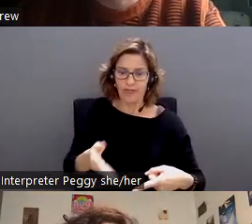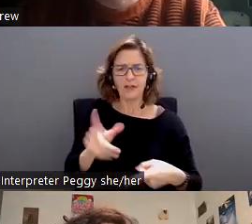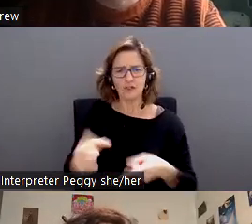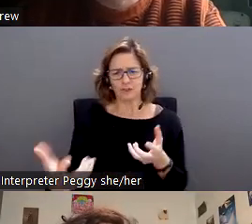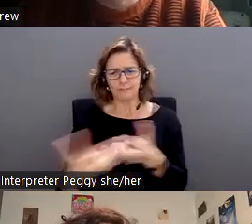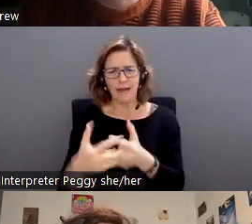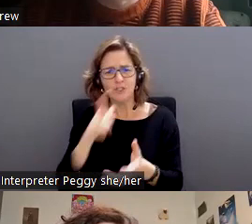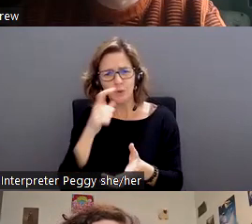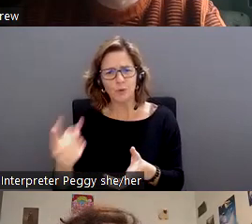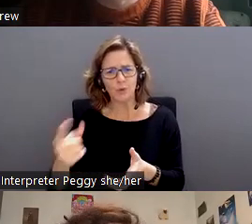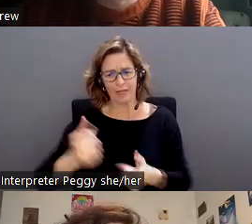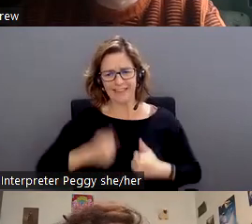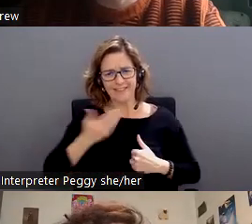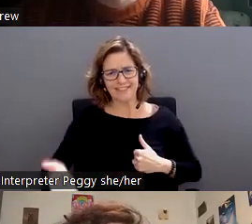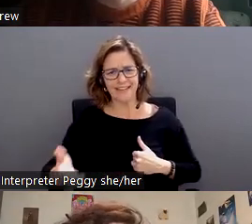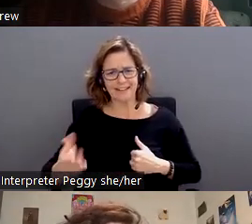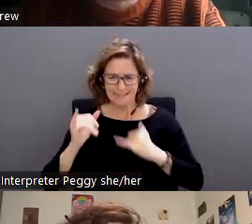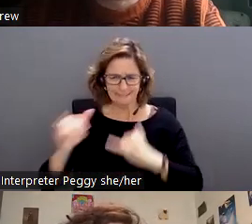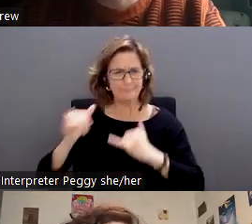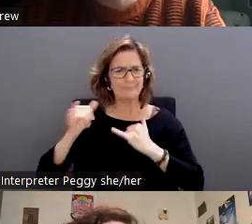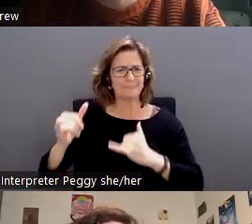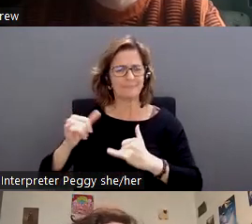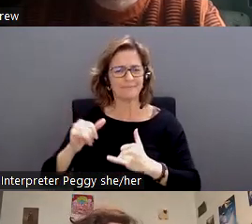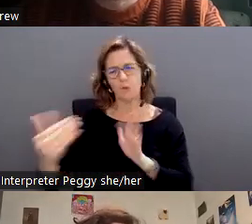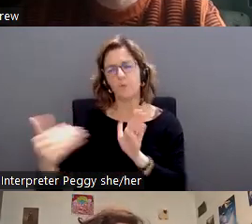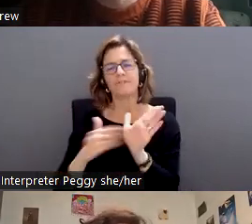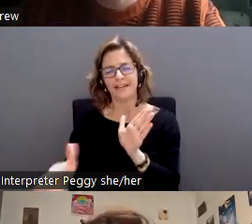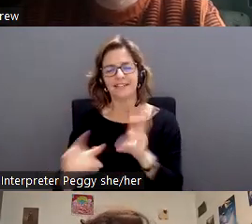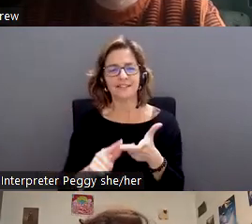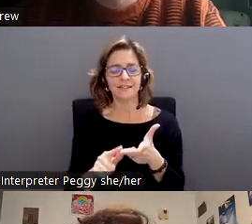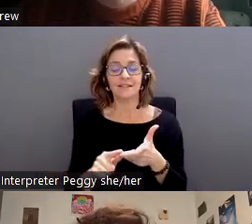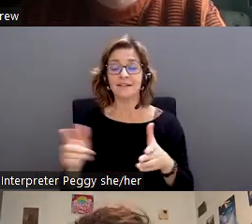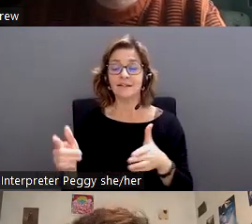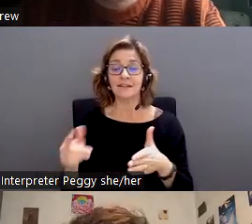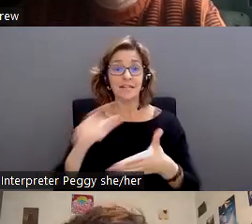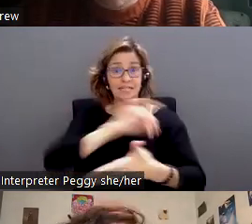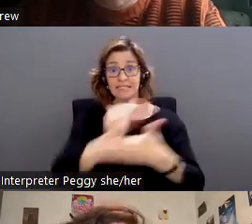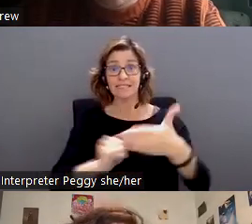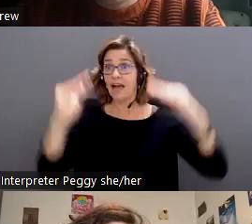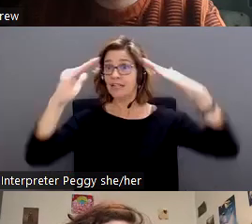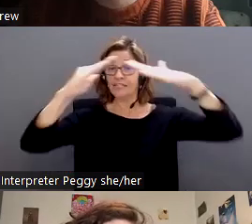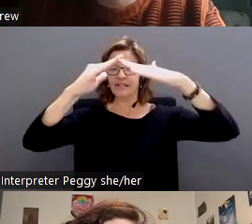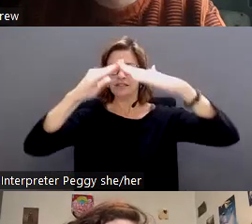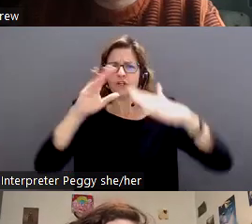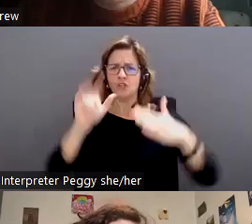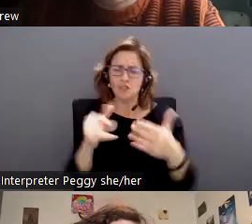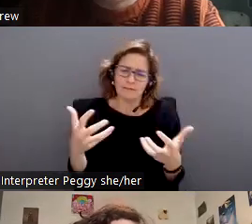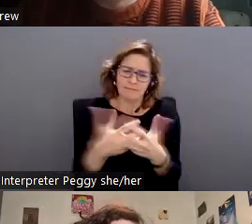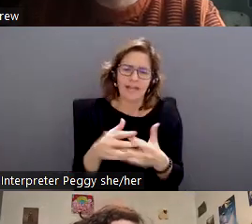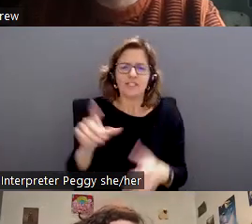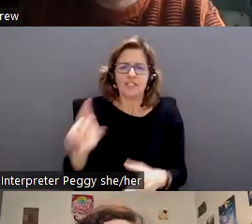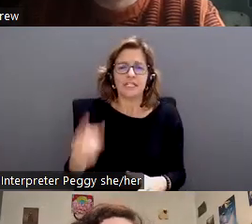that the design of the space should reflect the needs of this, incredibly marginalized